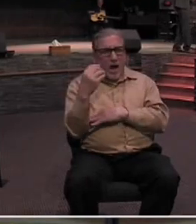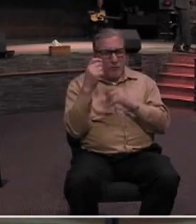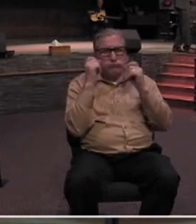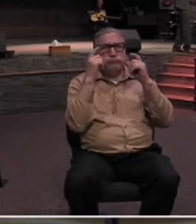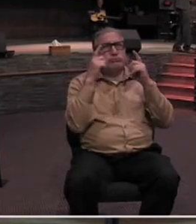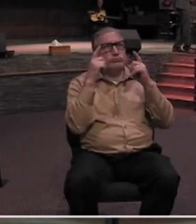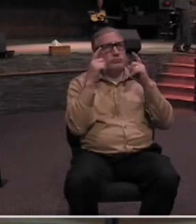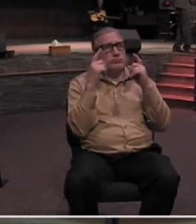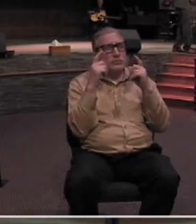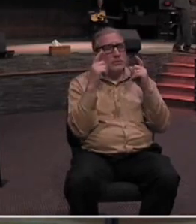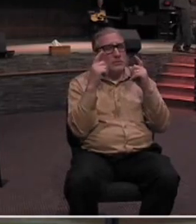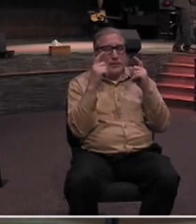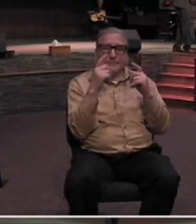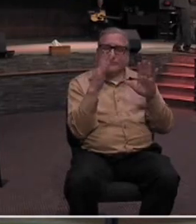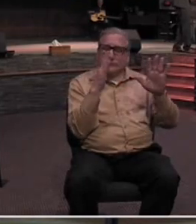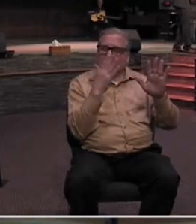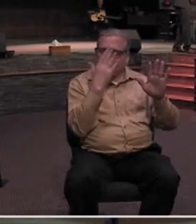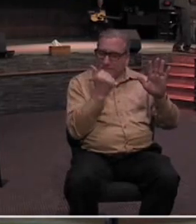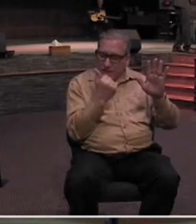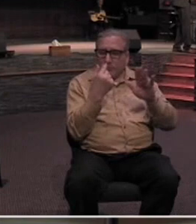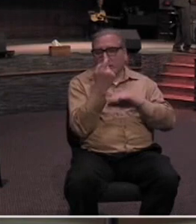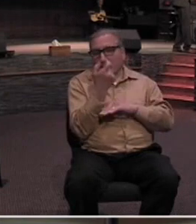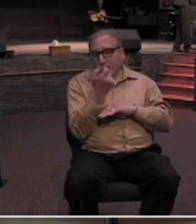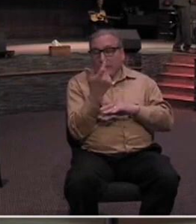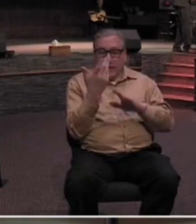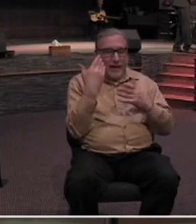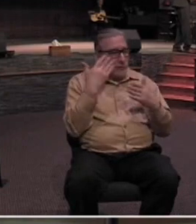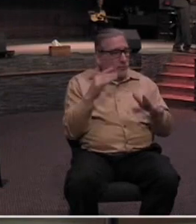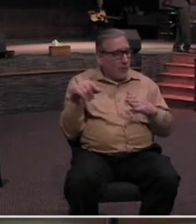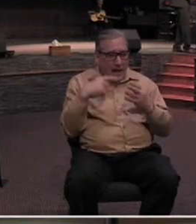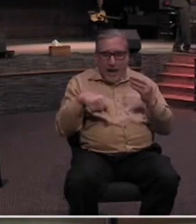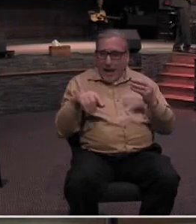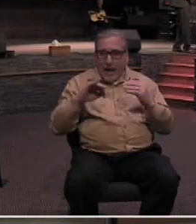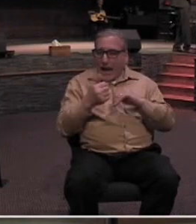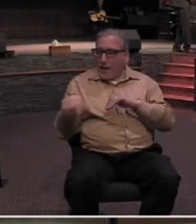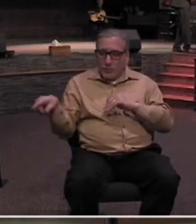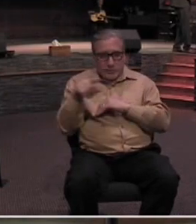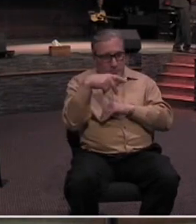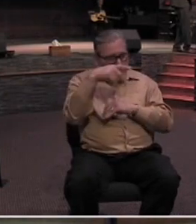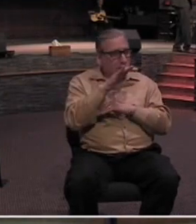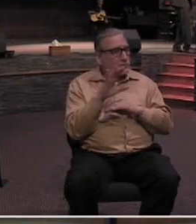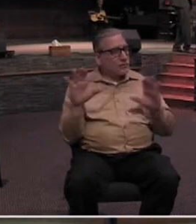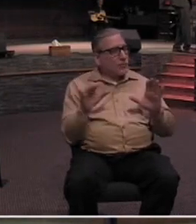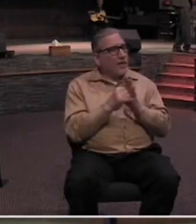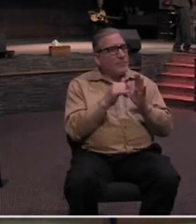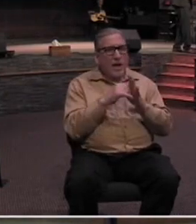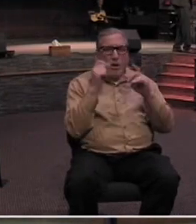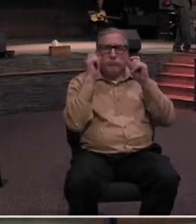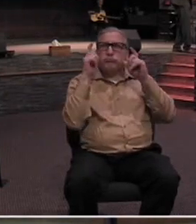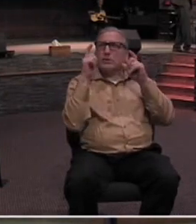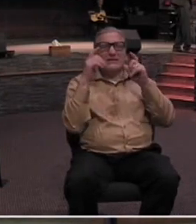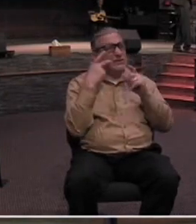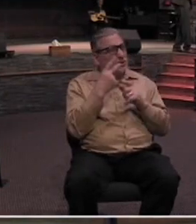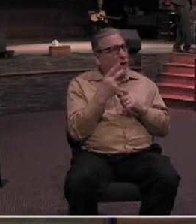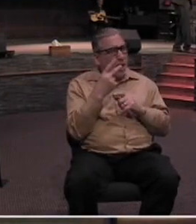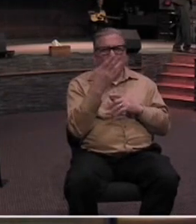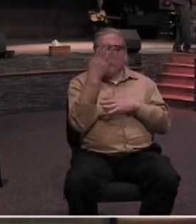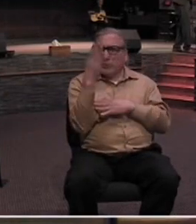got to admit I slept a little bit. You know, I was raised Catholic. I don't know how y'all Pentecostals do it, but when I opened my eyes, I saw a blue